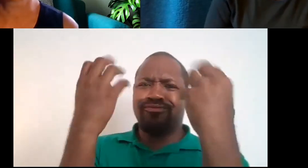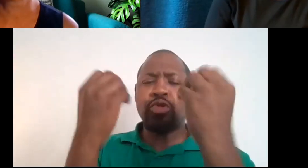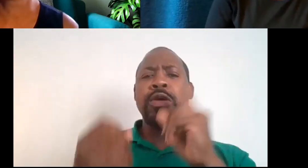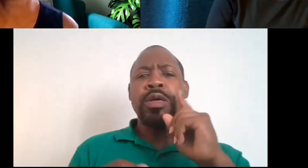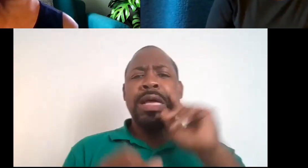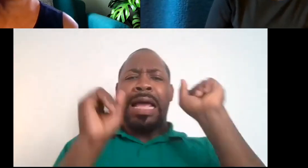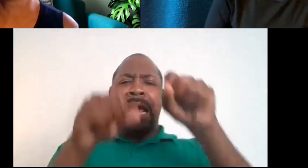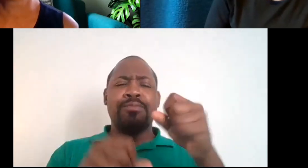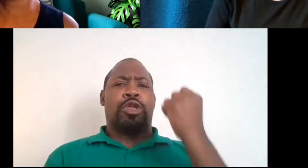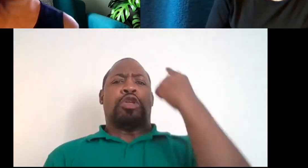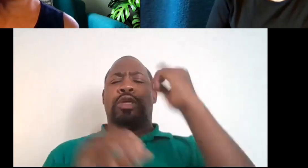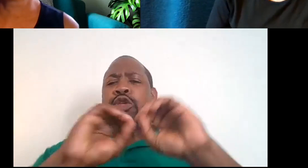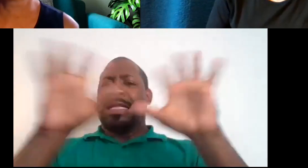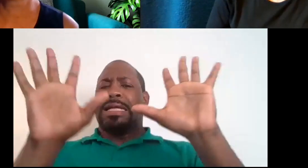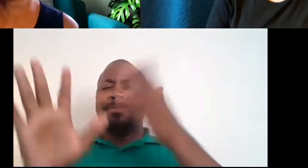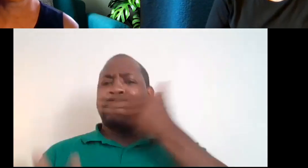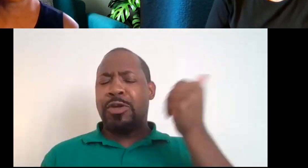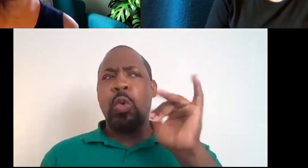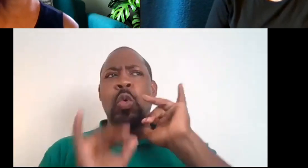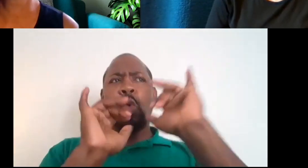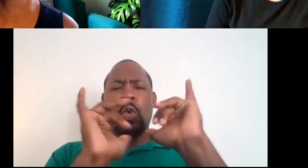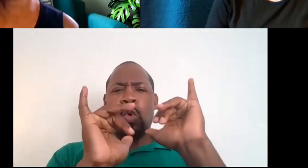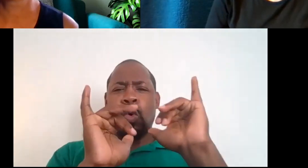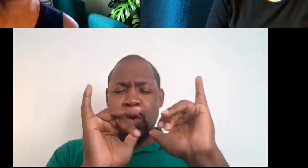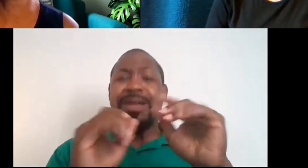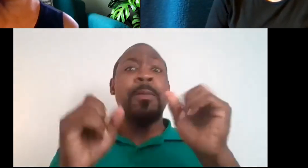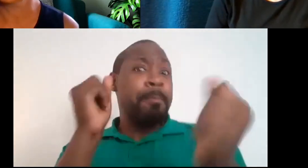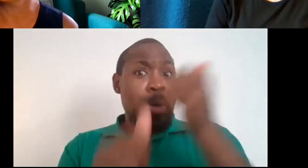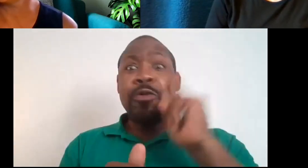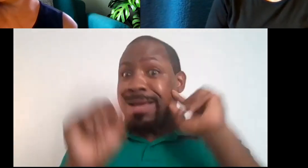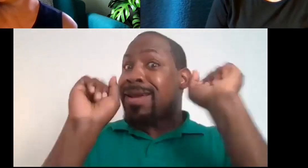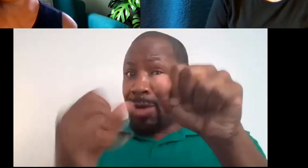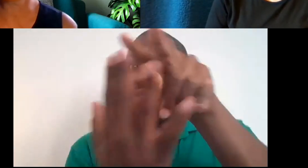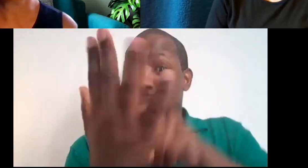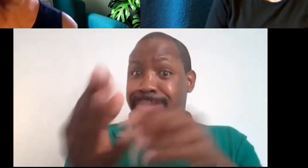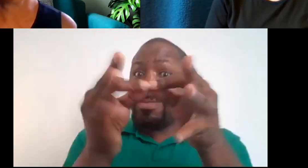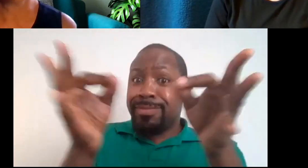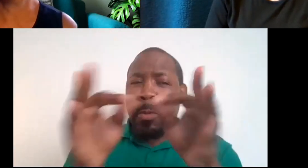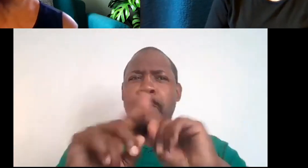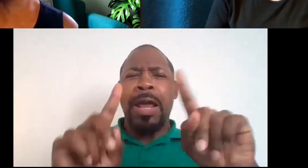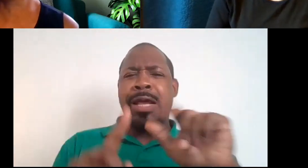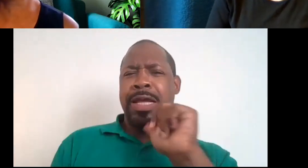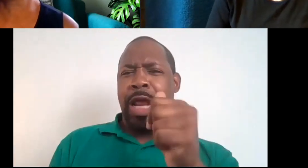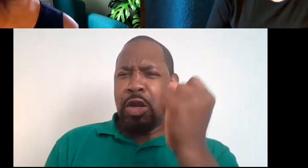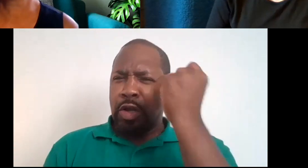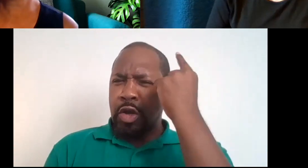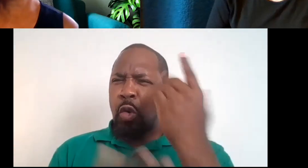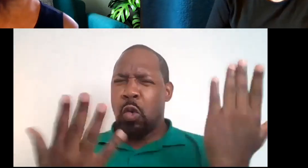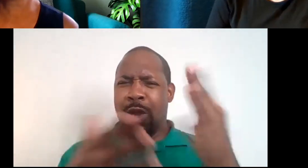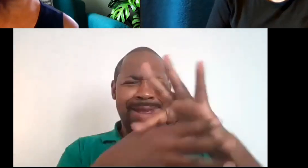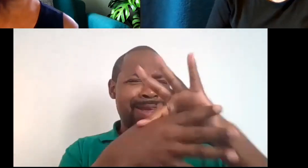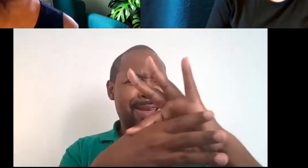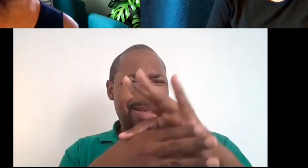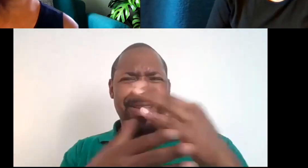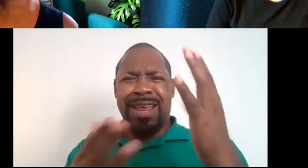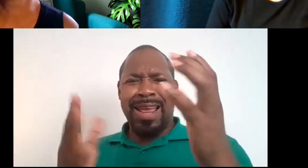needs. And because CART is in English, and so we want to make sure we understand clearly in our own language. Most deaf people can